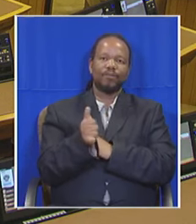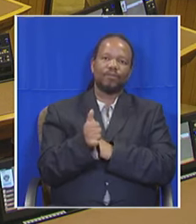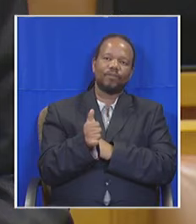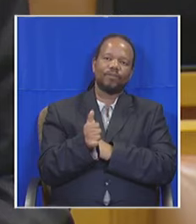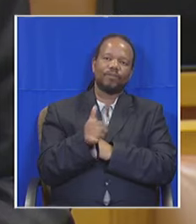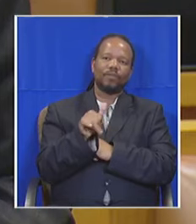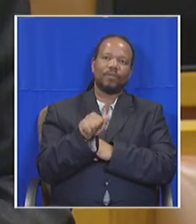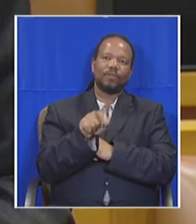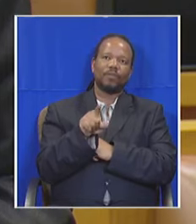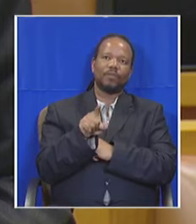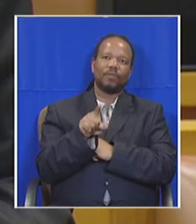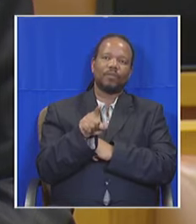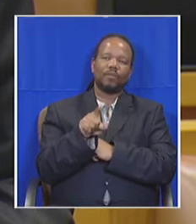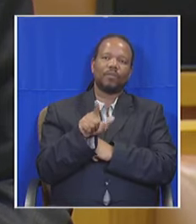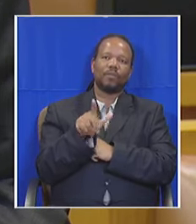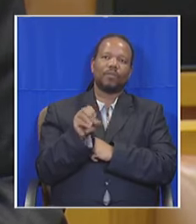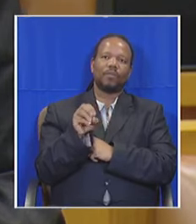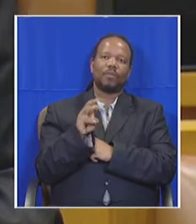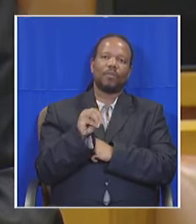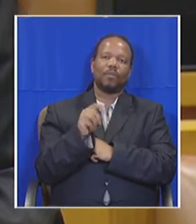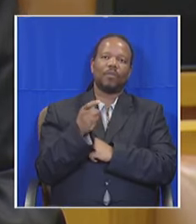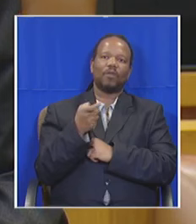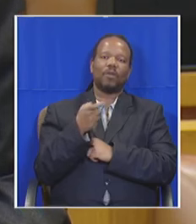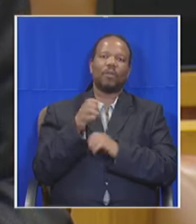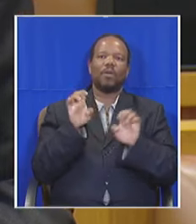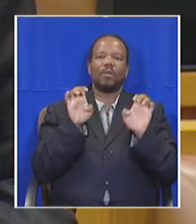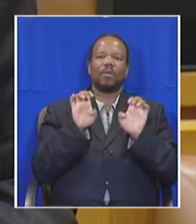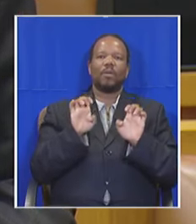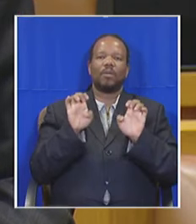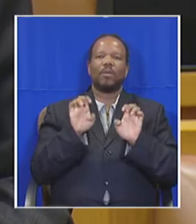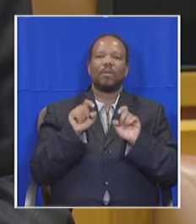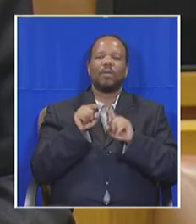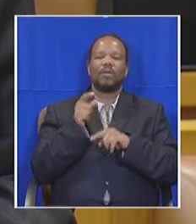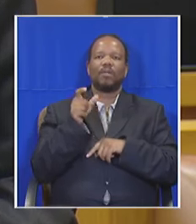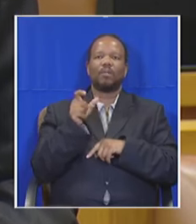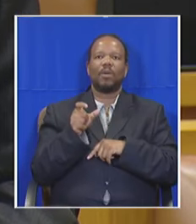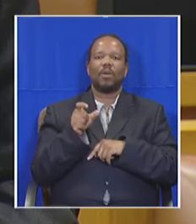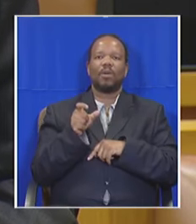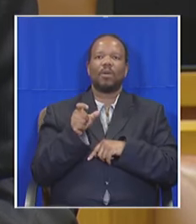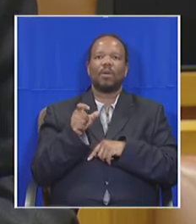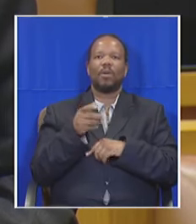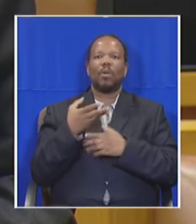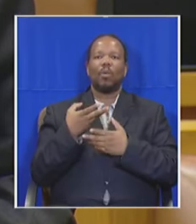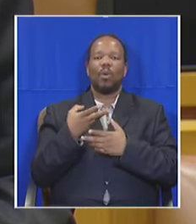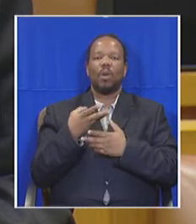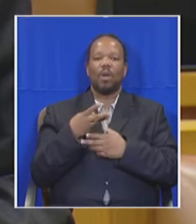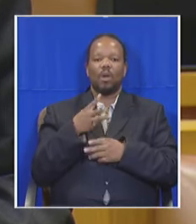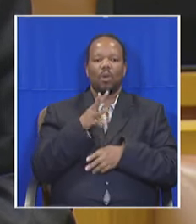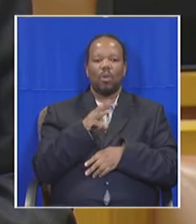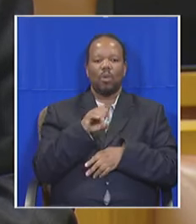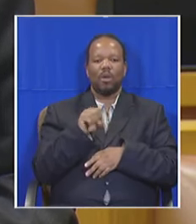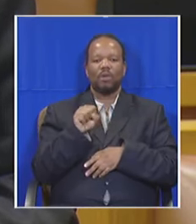Adhanom Ghebreyesus from Ethiopia as the first African to lead the World Health Organization on